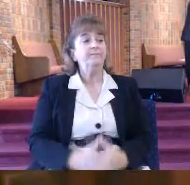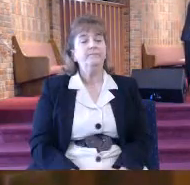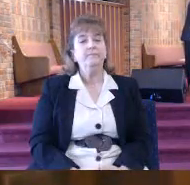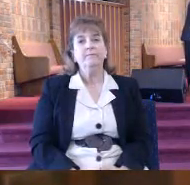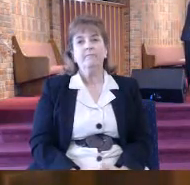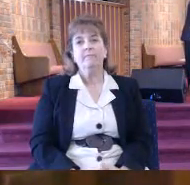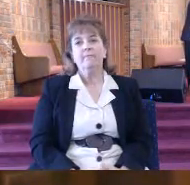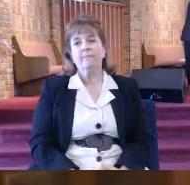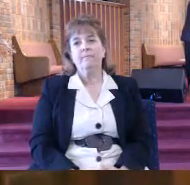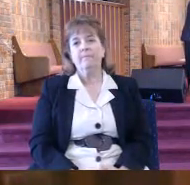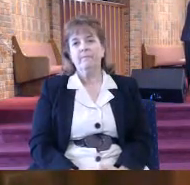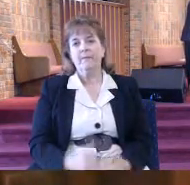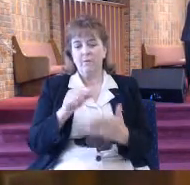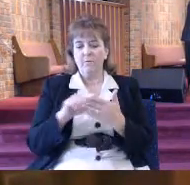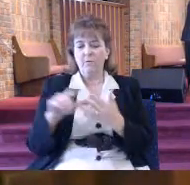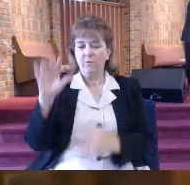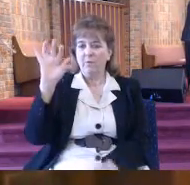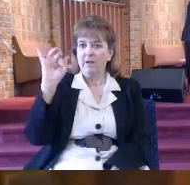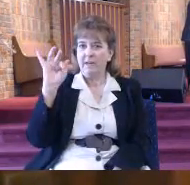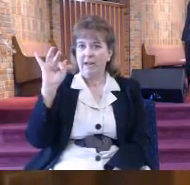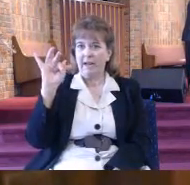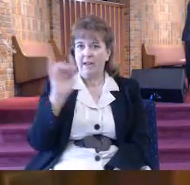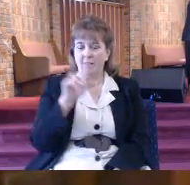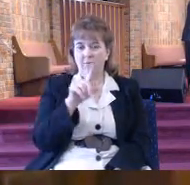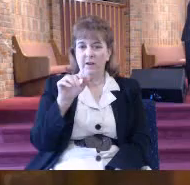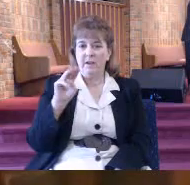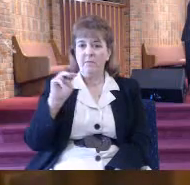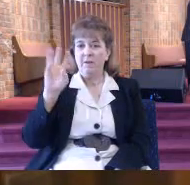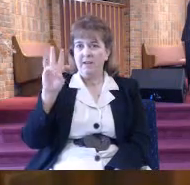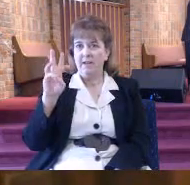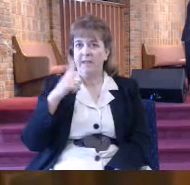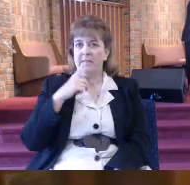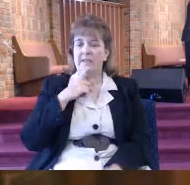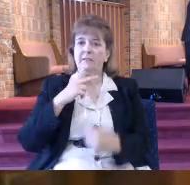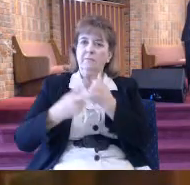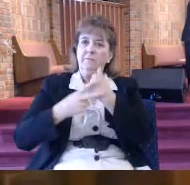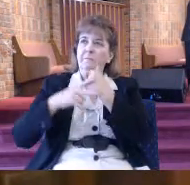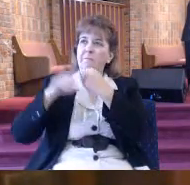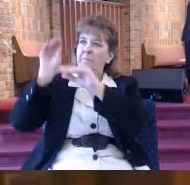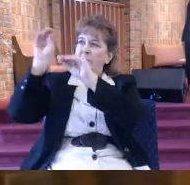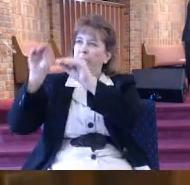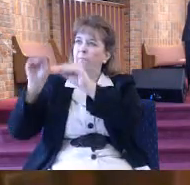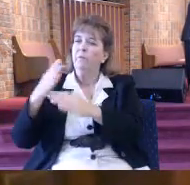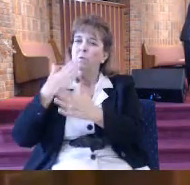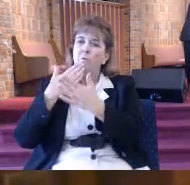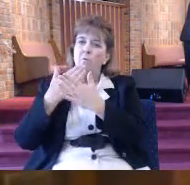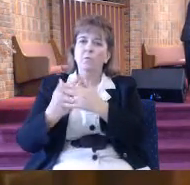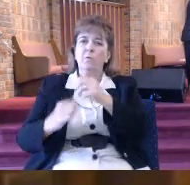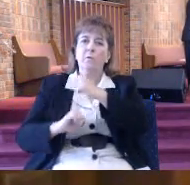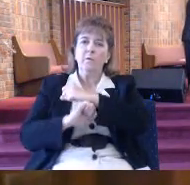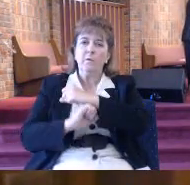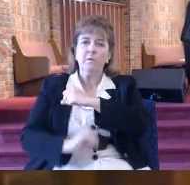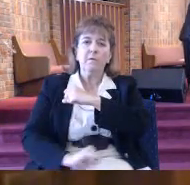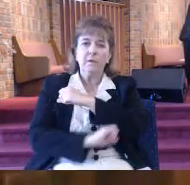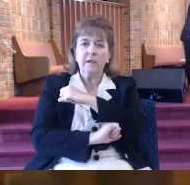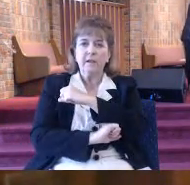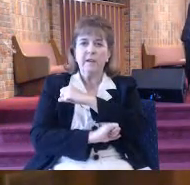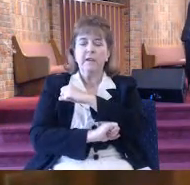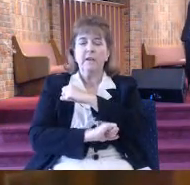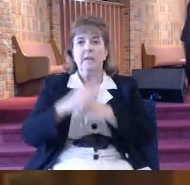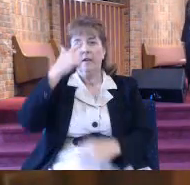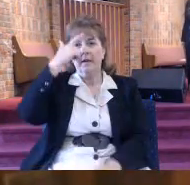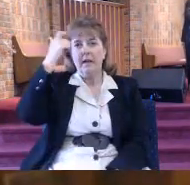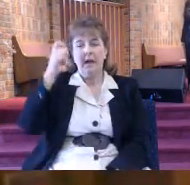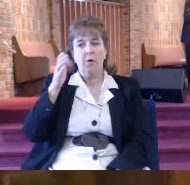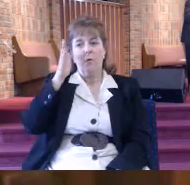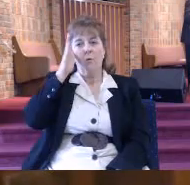Verse 19 of 1 Timothy chapter 6. Storing up for themselves a good foundation for the time to come